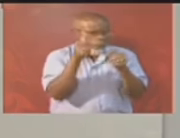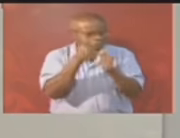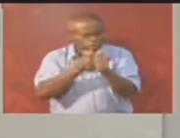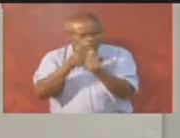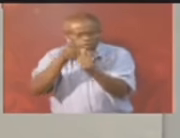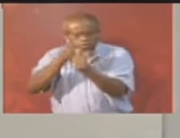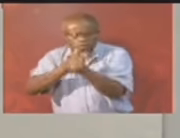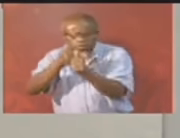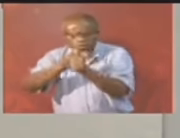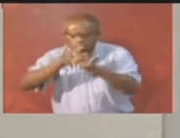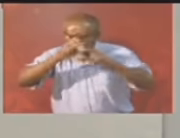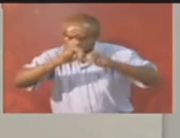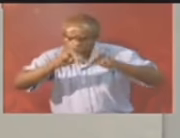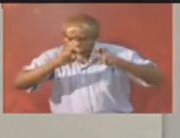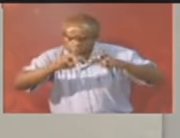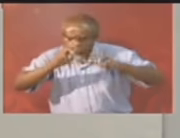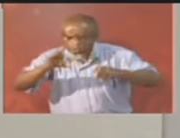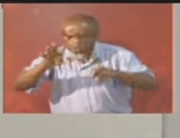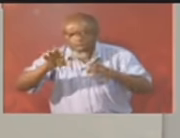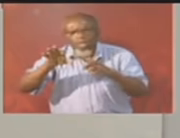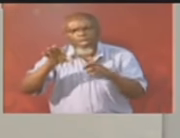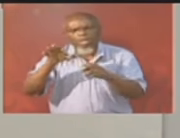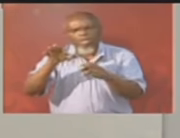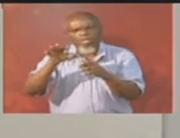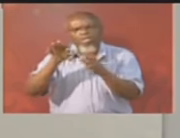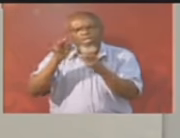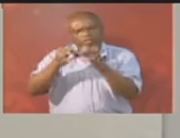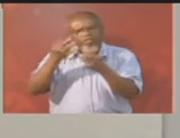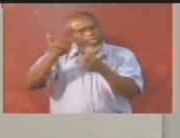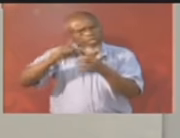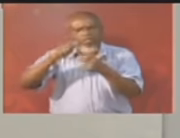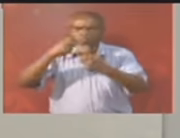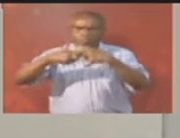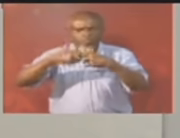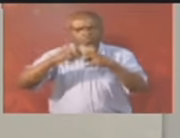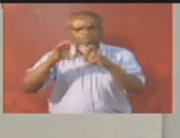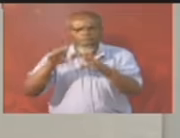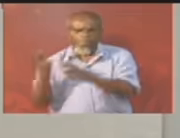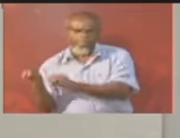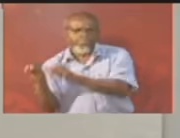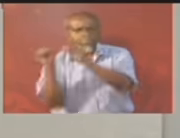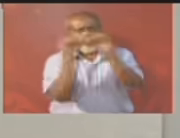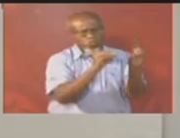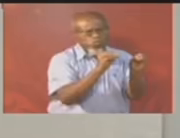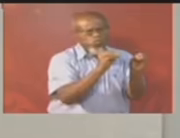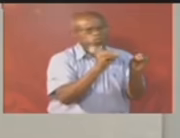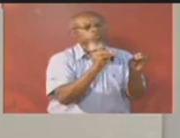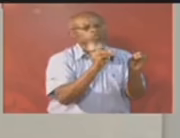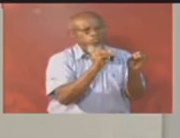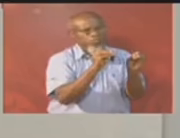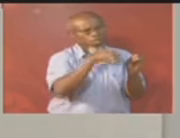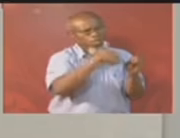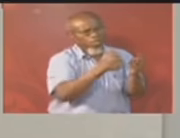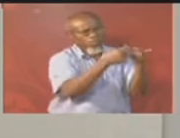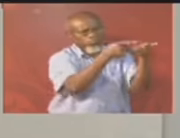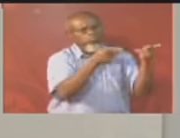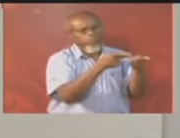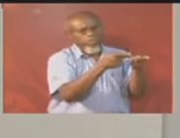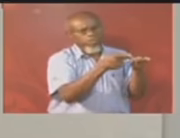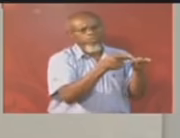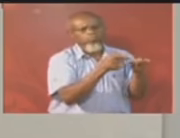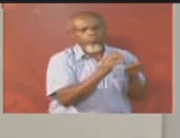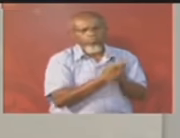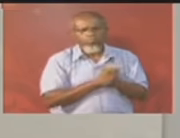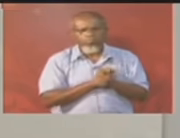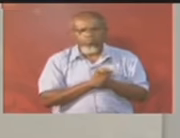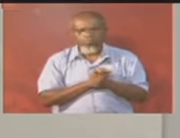the importance of those guidelines for reducing the risk of infection in the home, that importance cannot be overstated. That